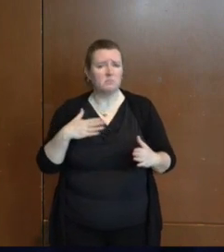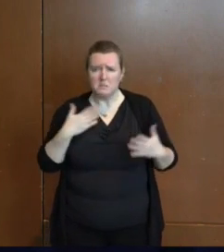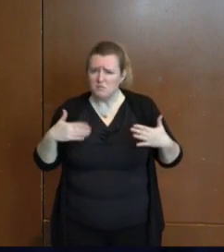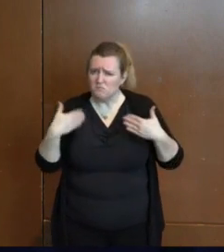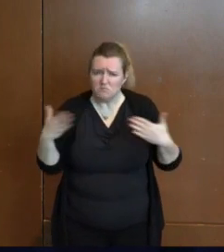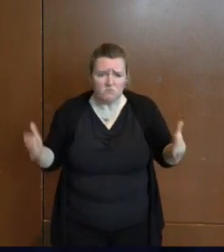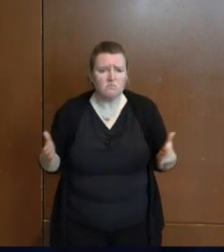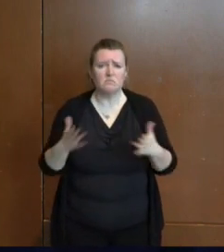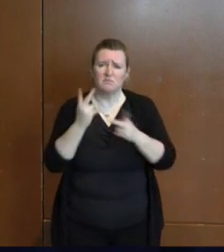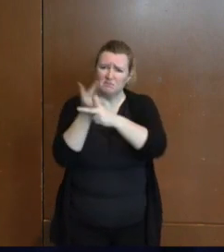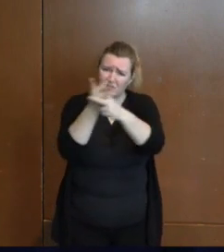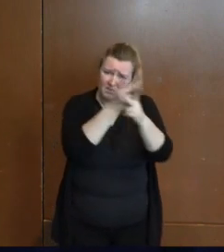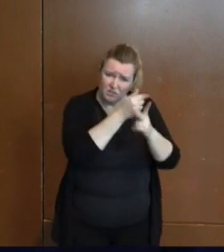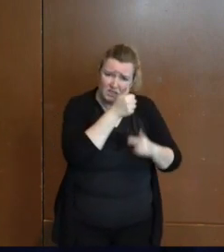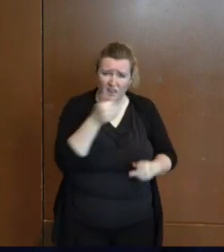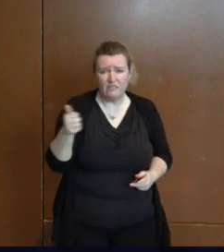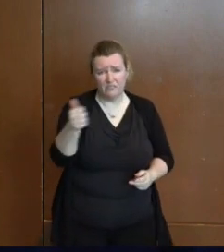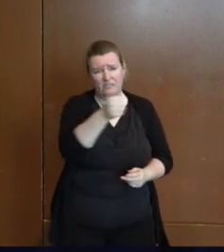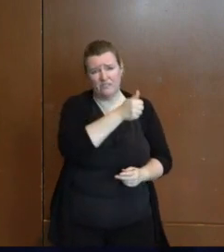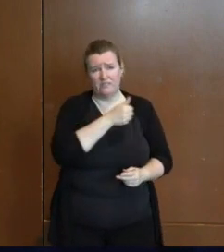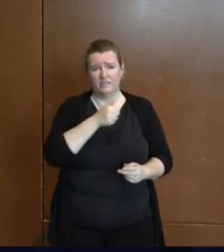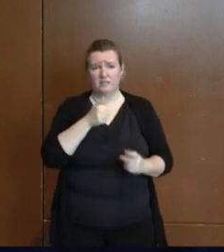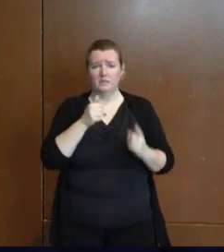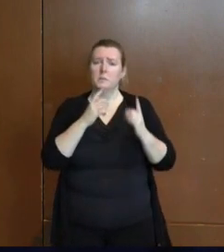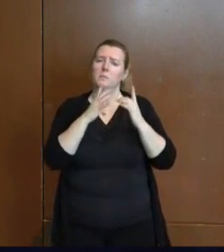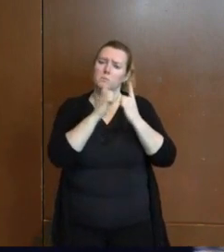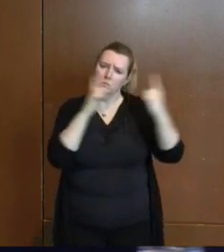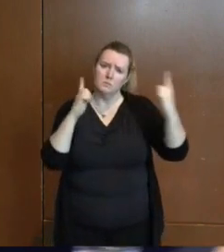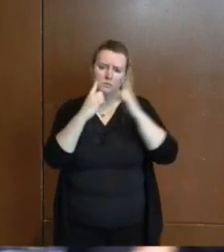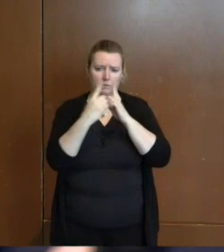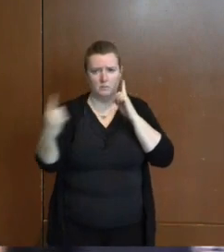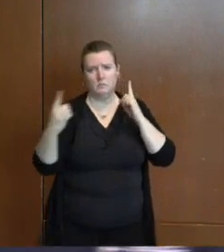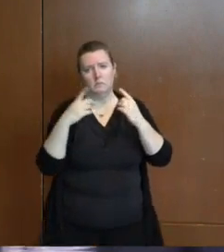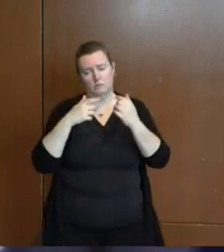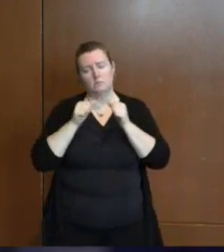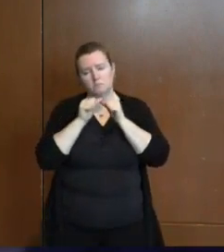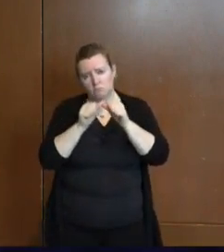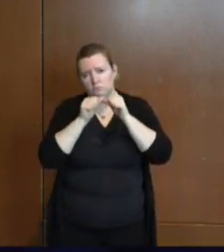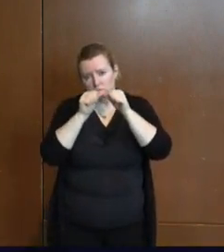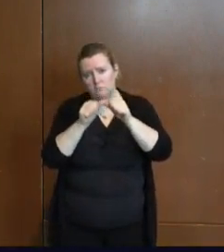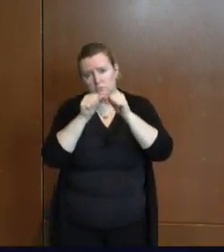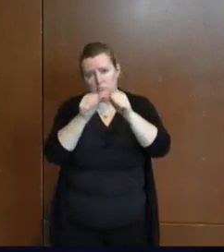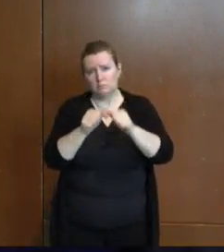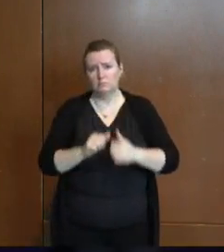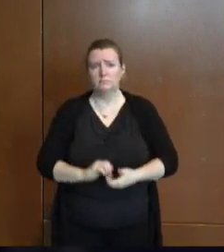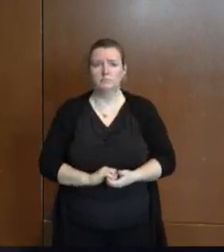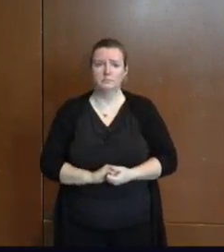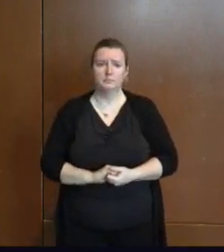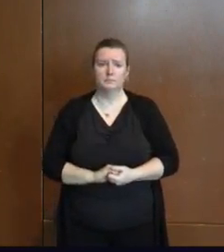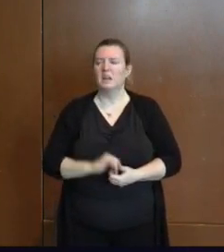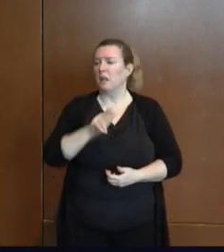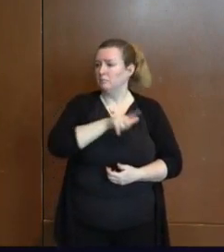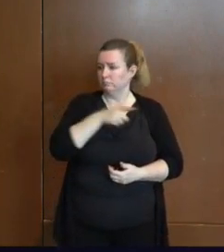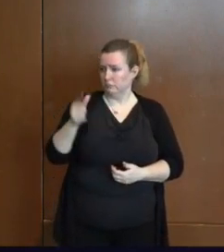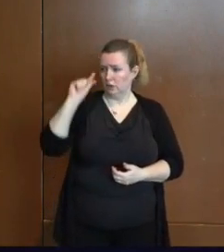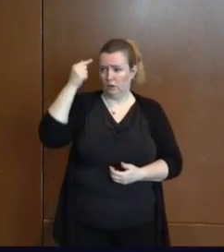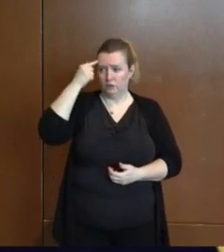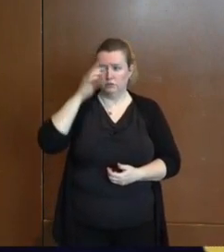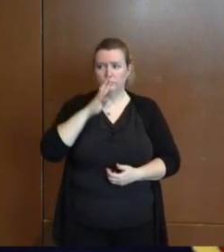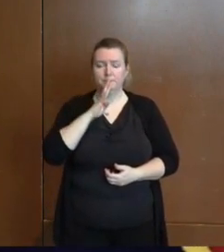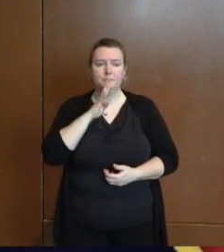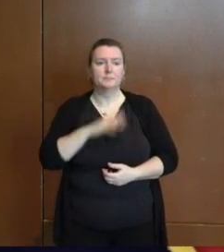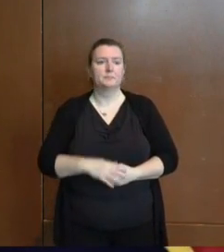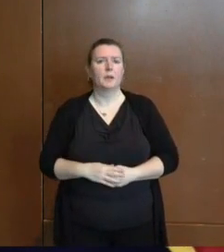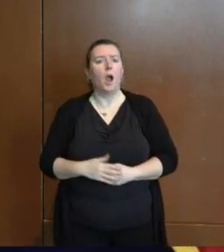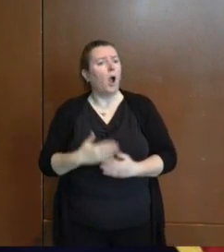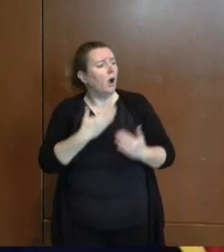social distancing that will make a difference. Thank you. Judy, thank you as always for not just the report, but for your extraordinary leadership.